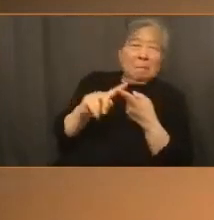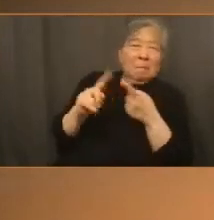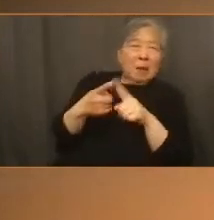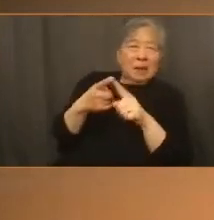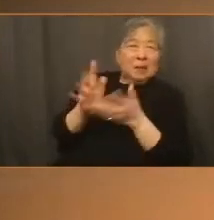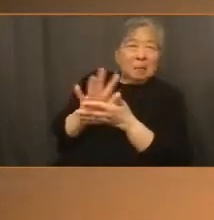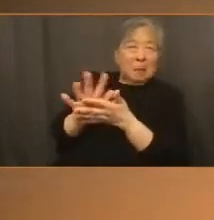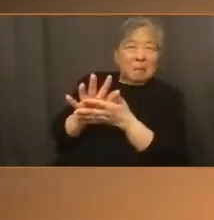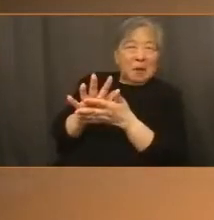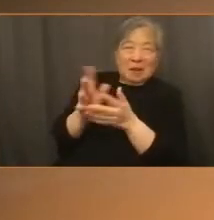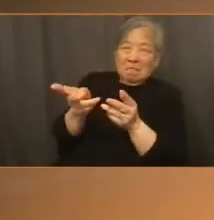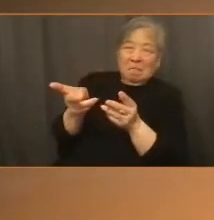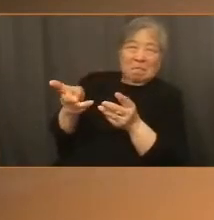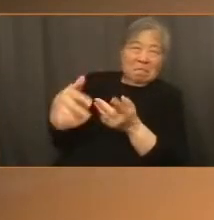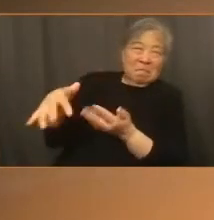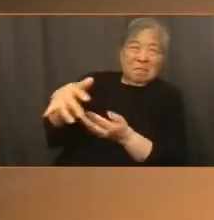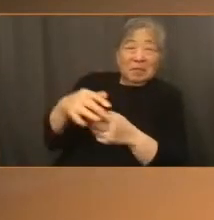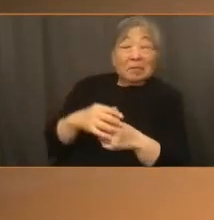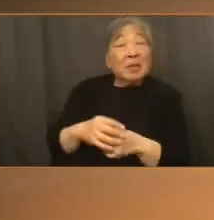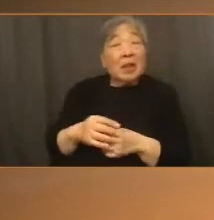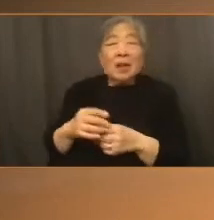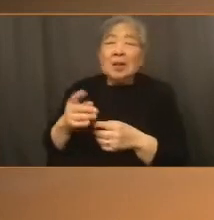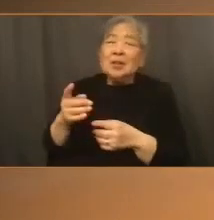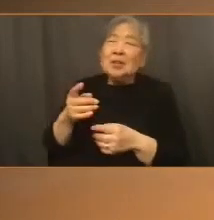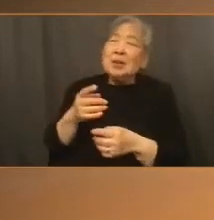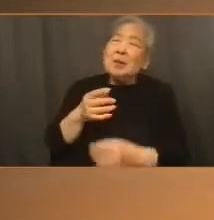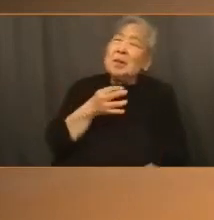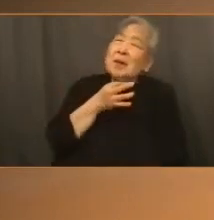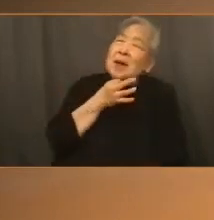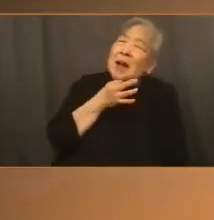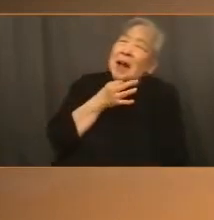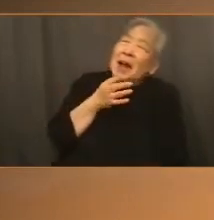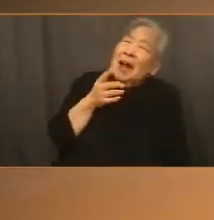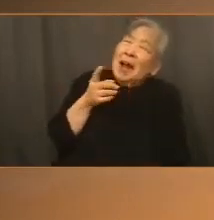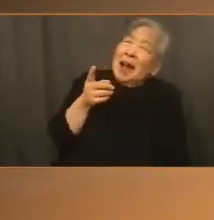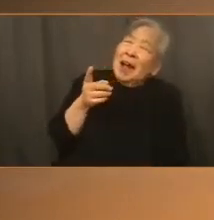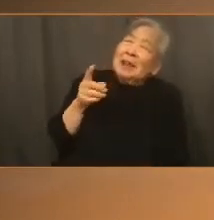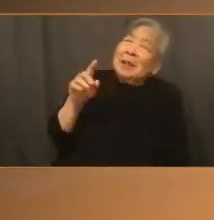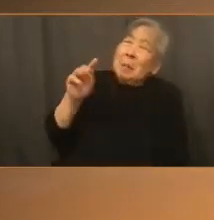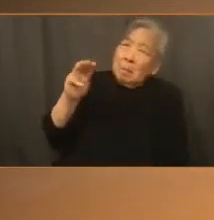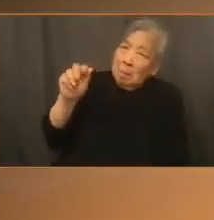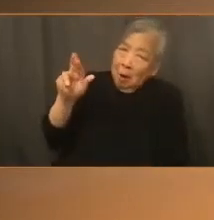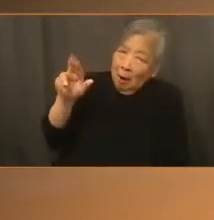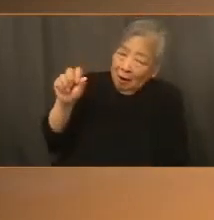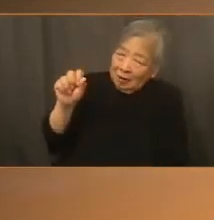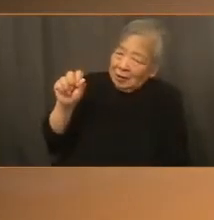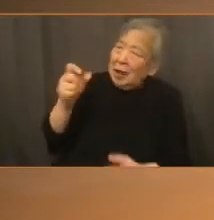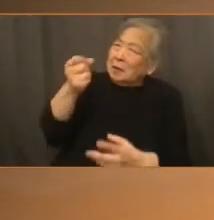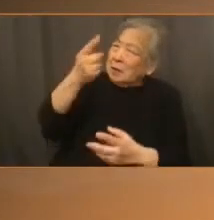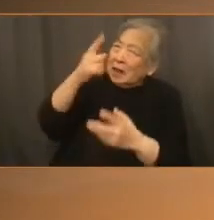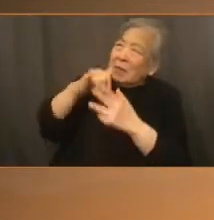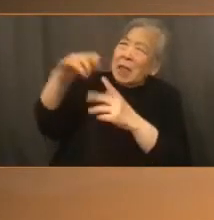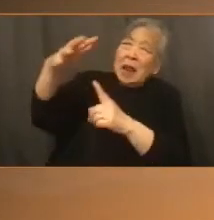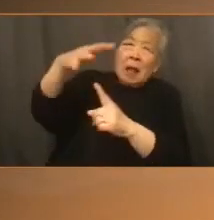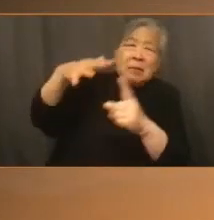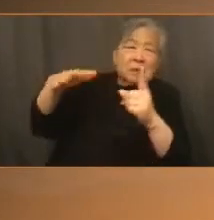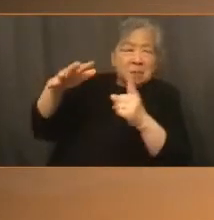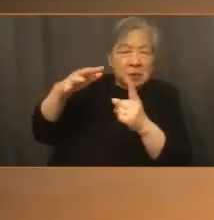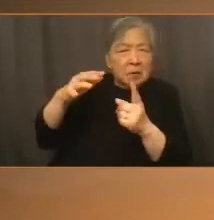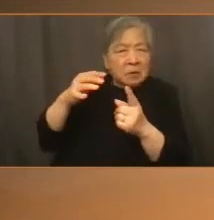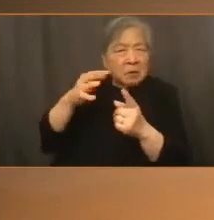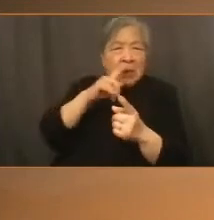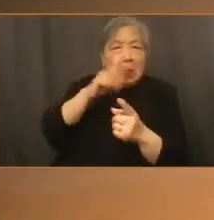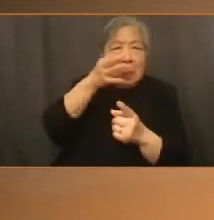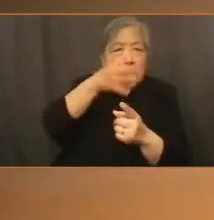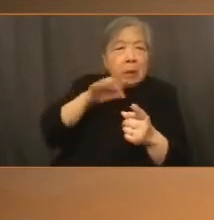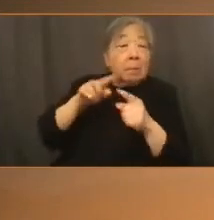All right, so what makes it really hard to fly at Mars is that the atmosphere is really thin, but at Titan, Saturn's largest moon, it's a different